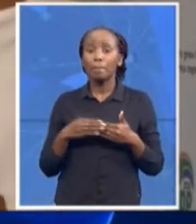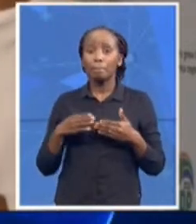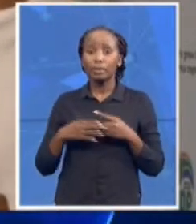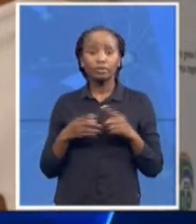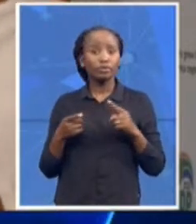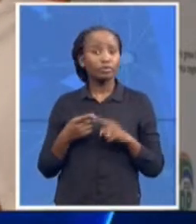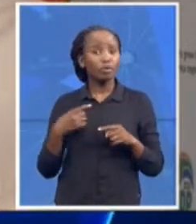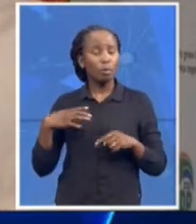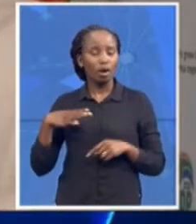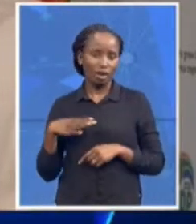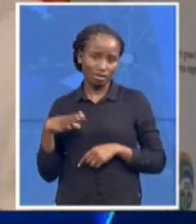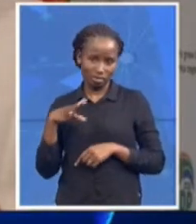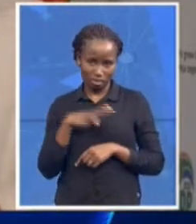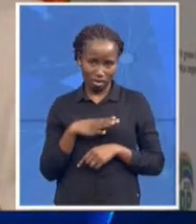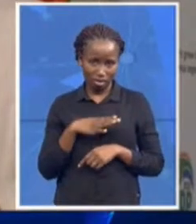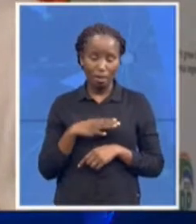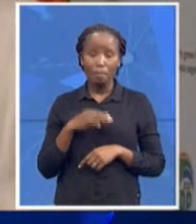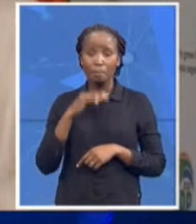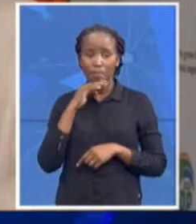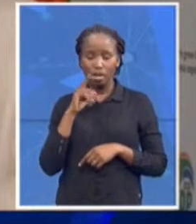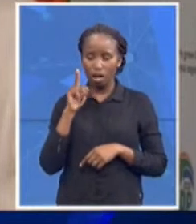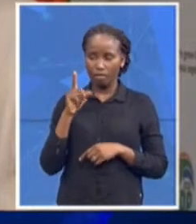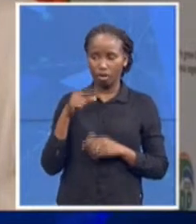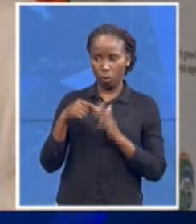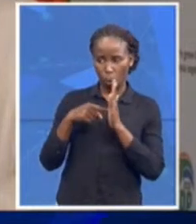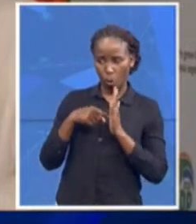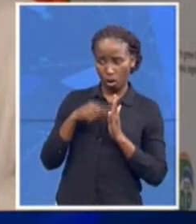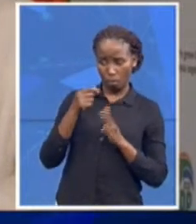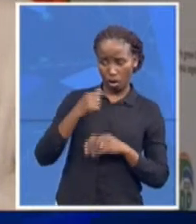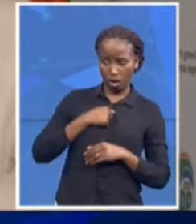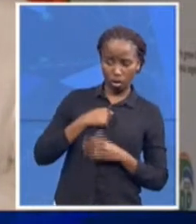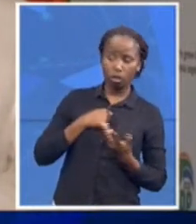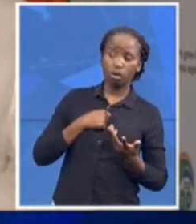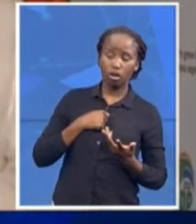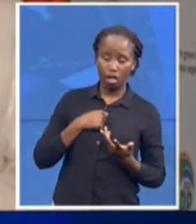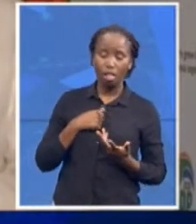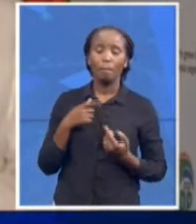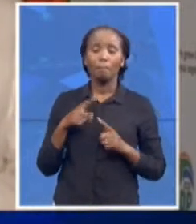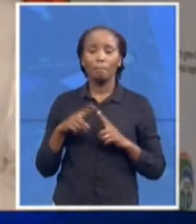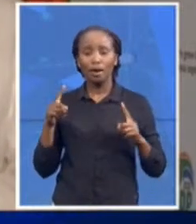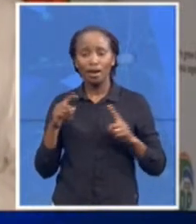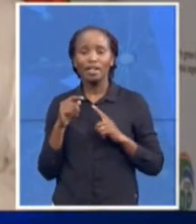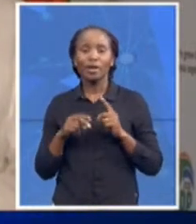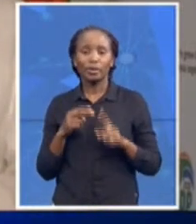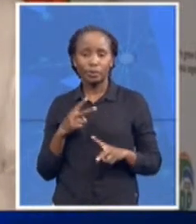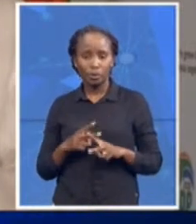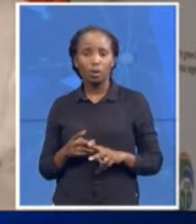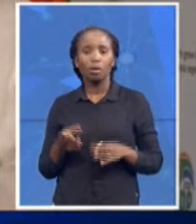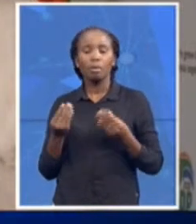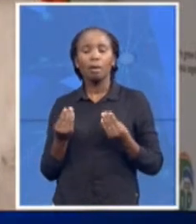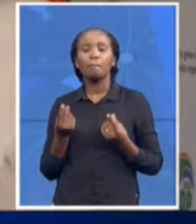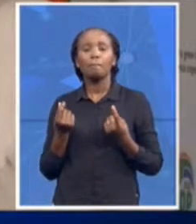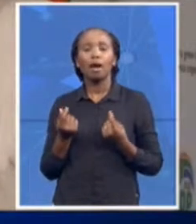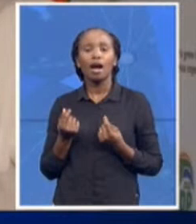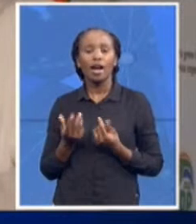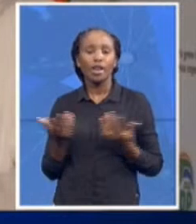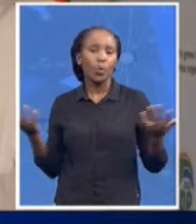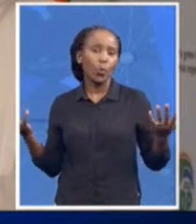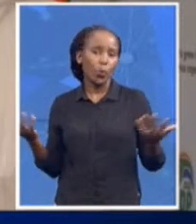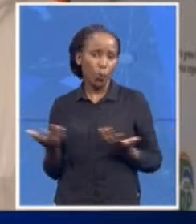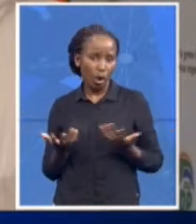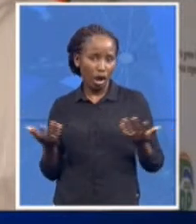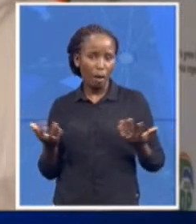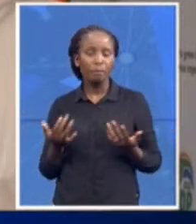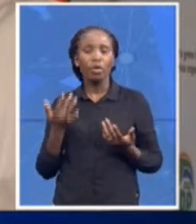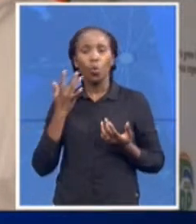they also get money through adjudication. That's what we